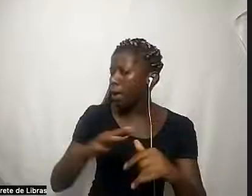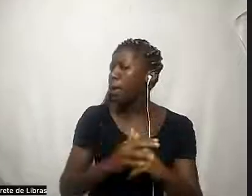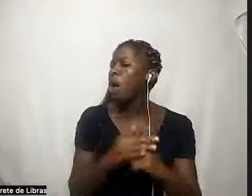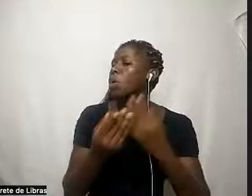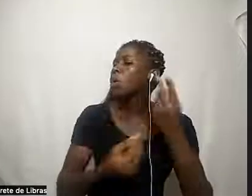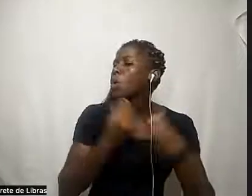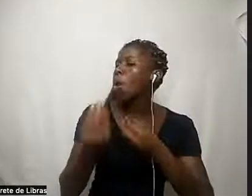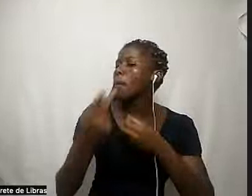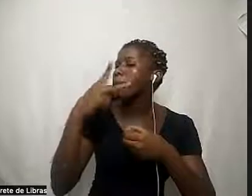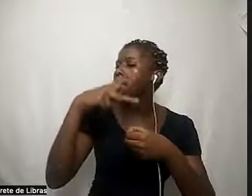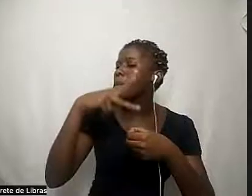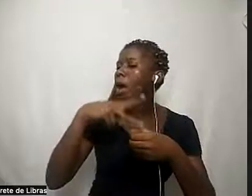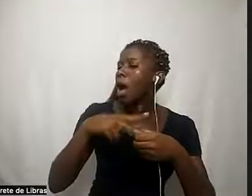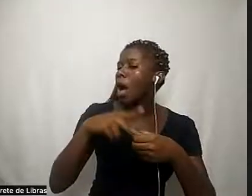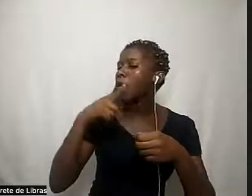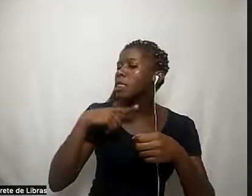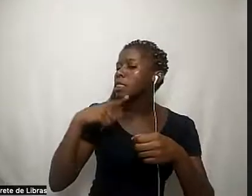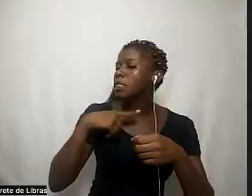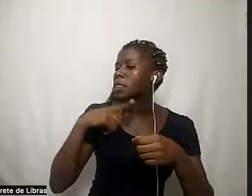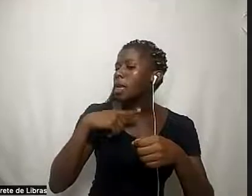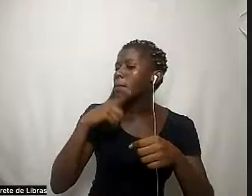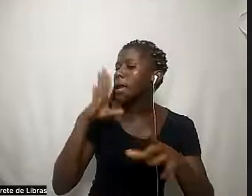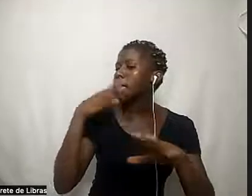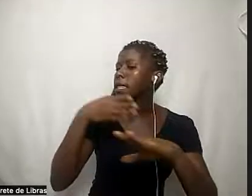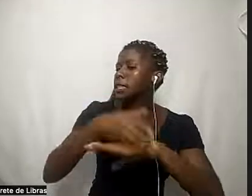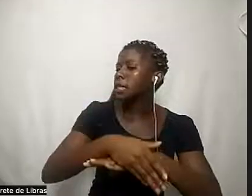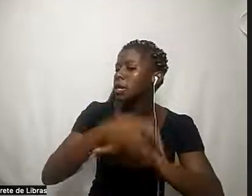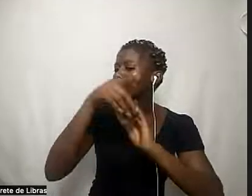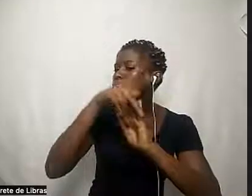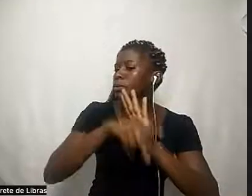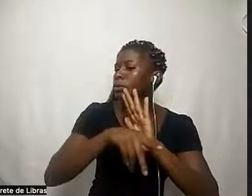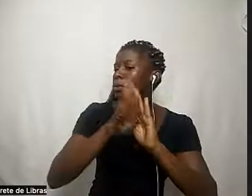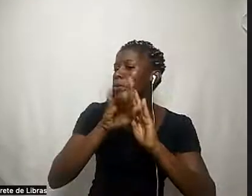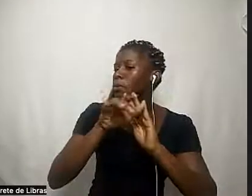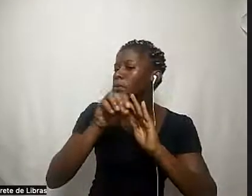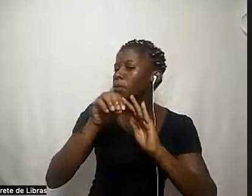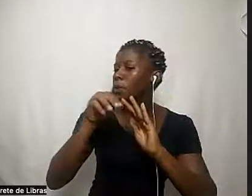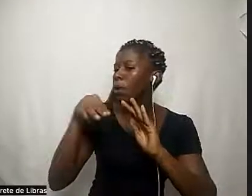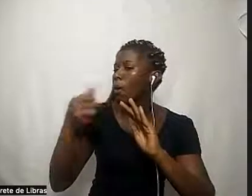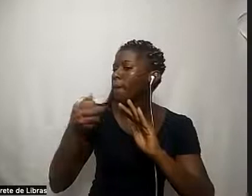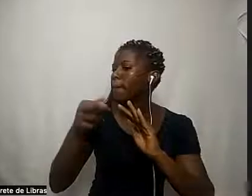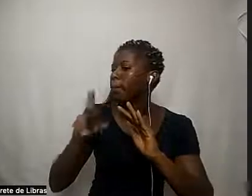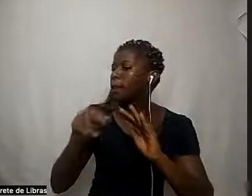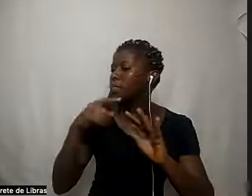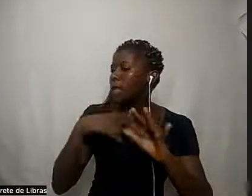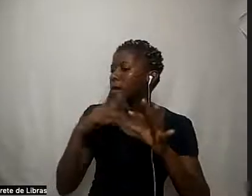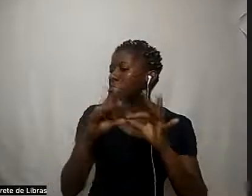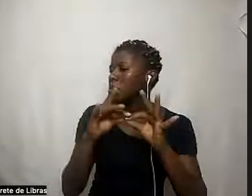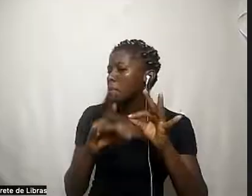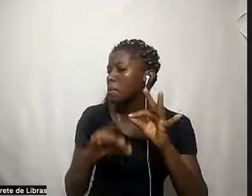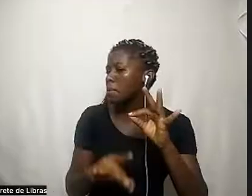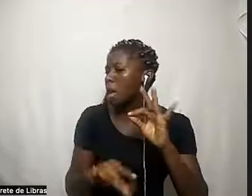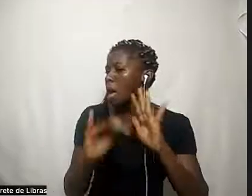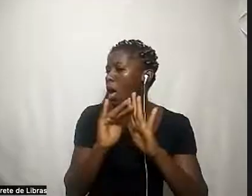that make up the network selected? Are there criteria for this participation of a project in the Biomar Network? If there are, what are these?